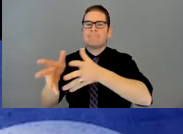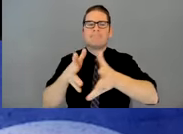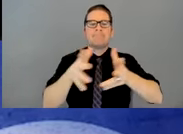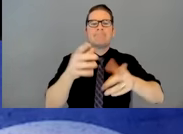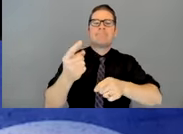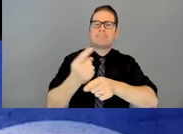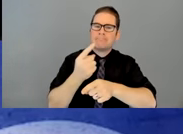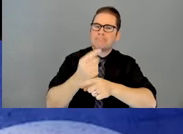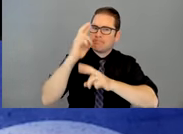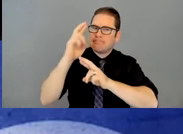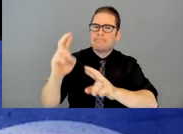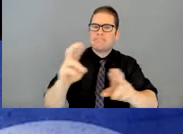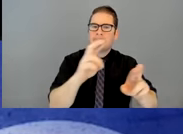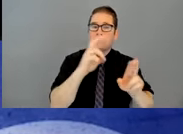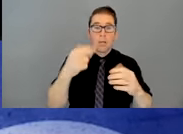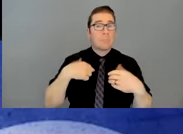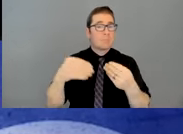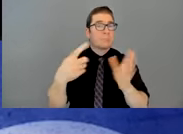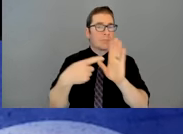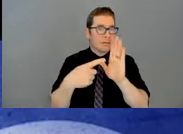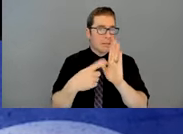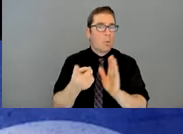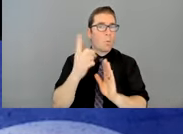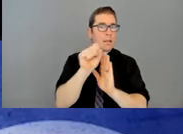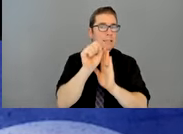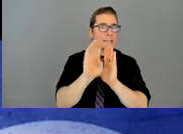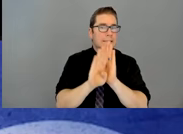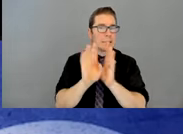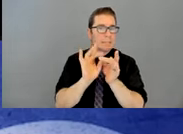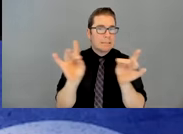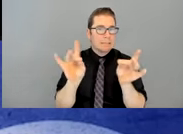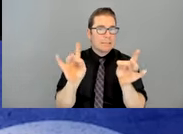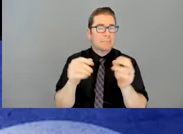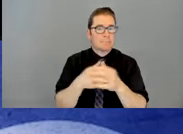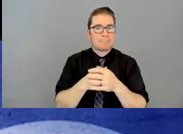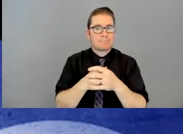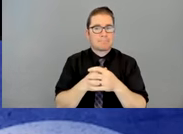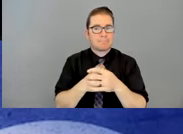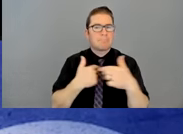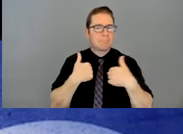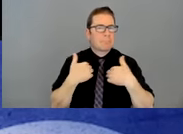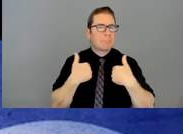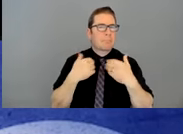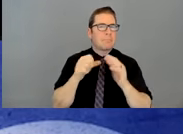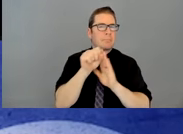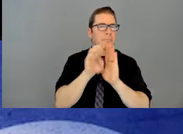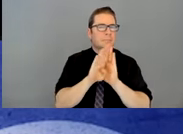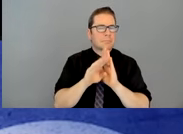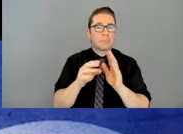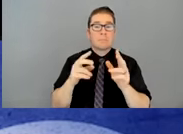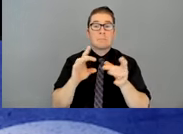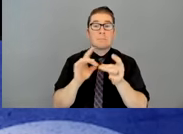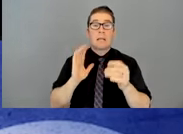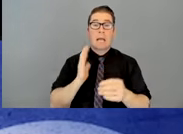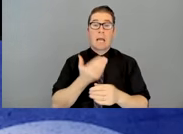example of a syllabus statement that I have. So it goes like this. Our